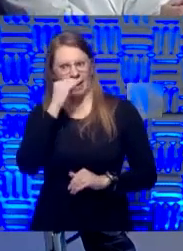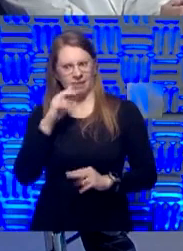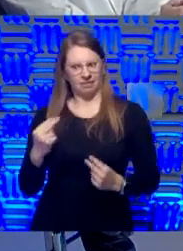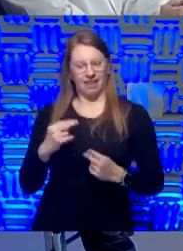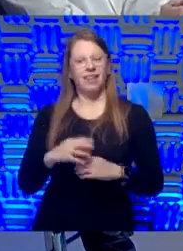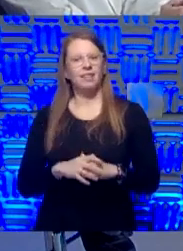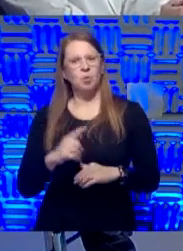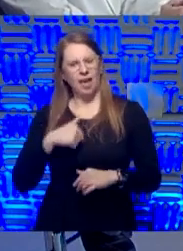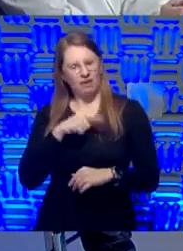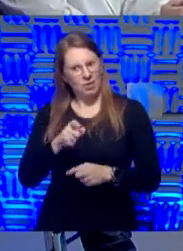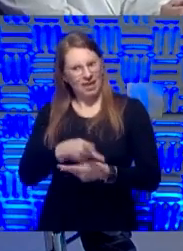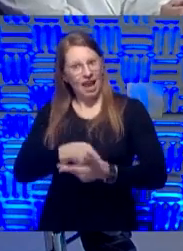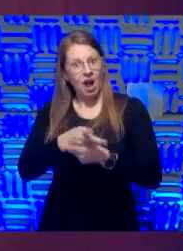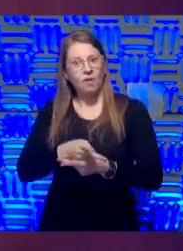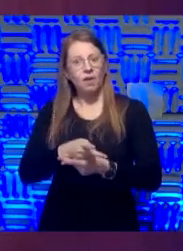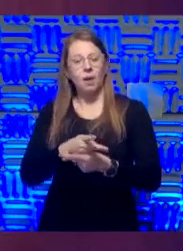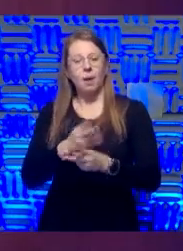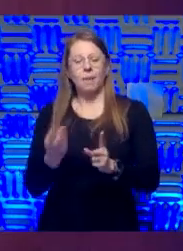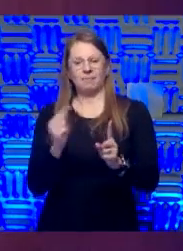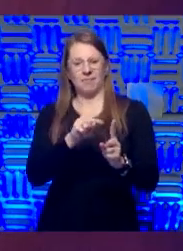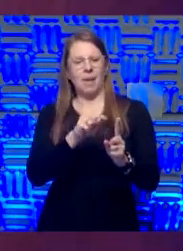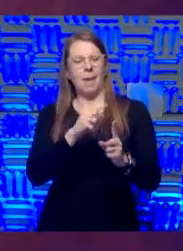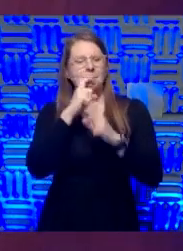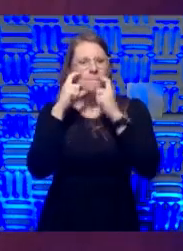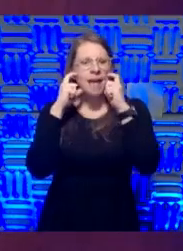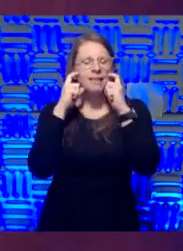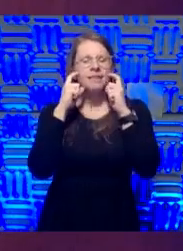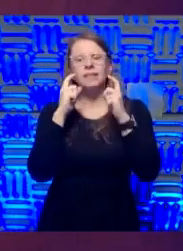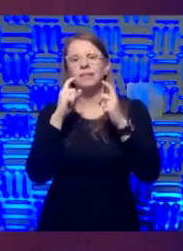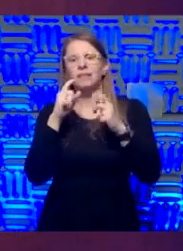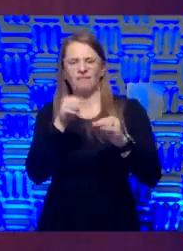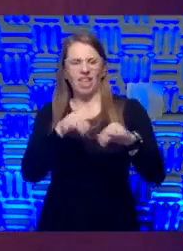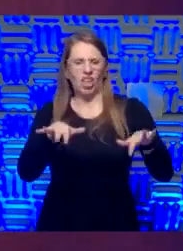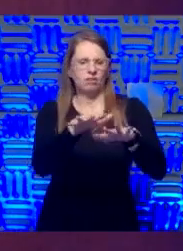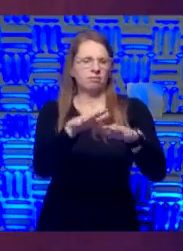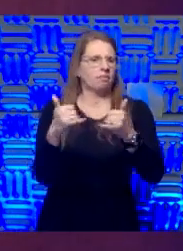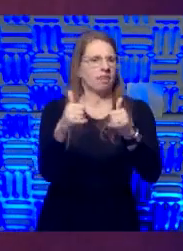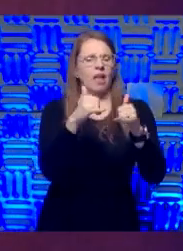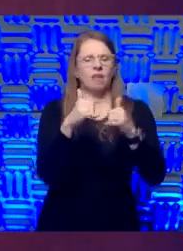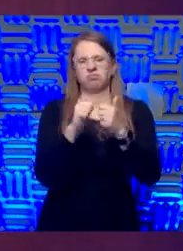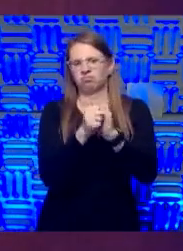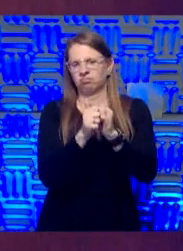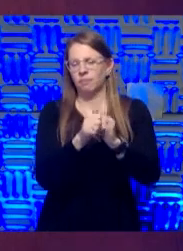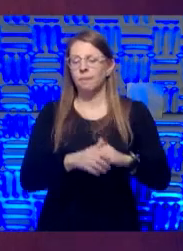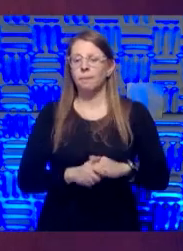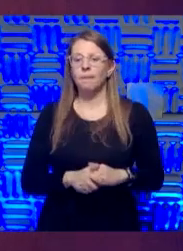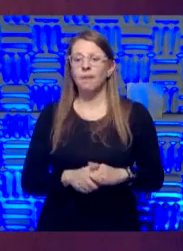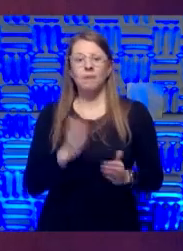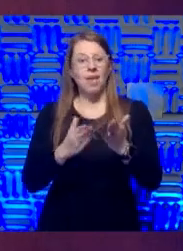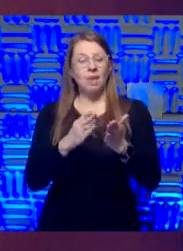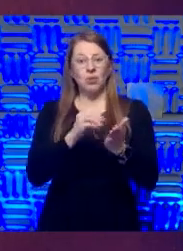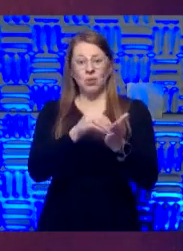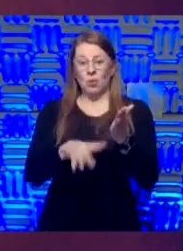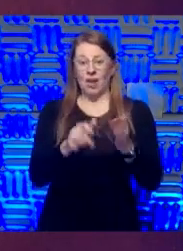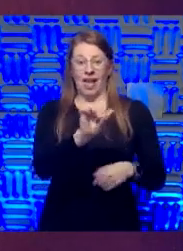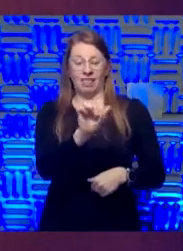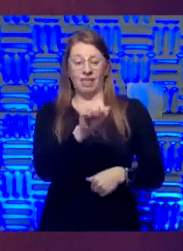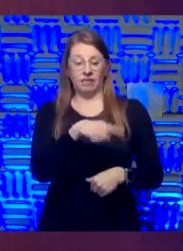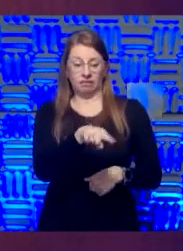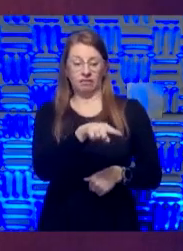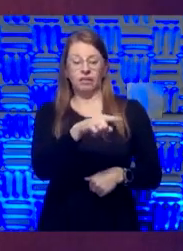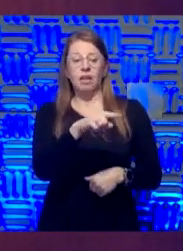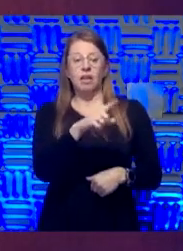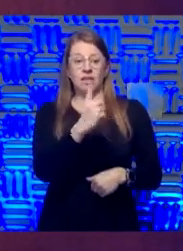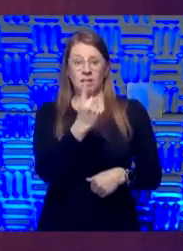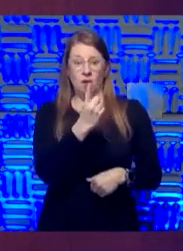to be so careful. And back to the mask, and on the field, maybe we have a student athlete that has someone at home. Maybe that is someone